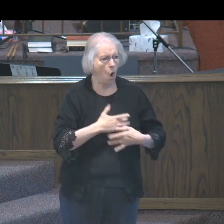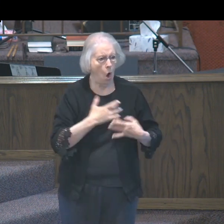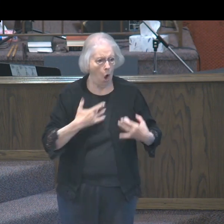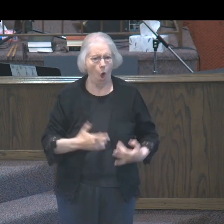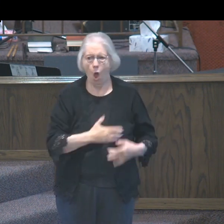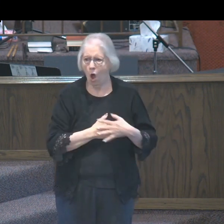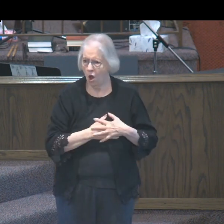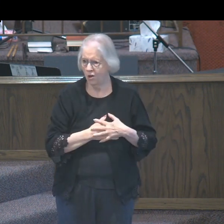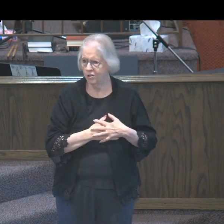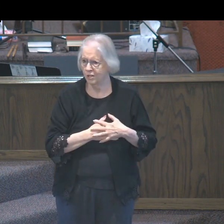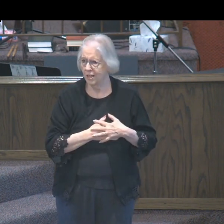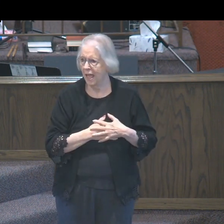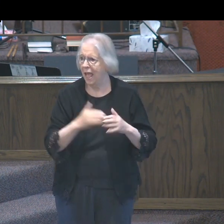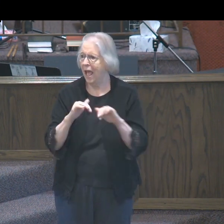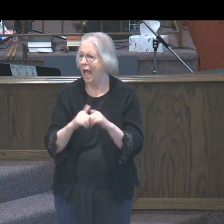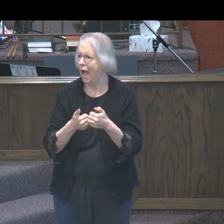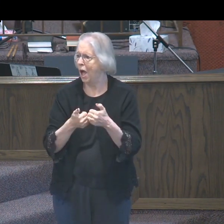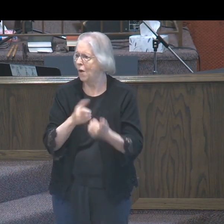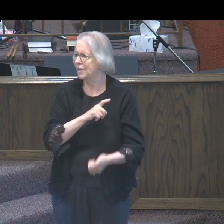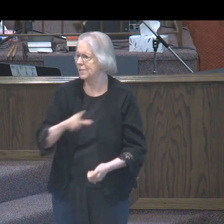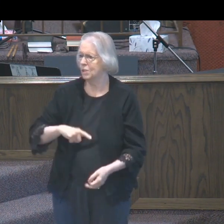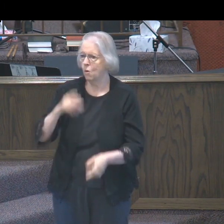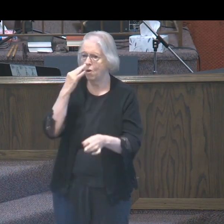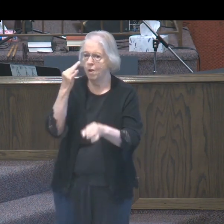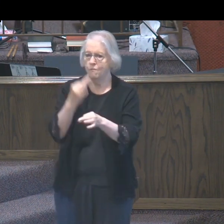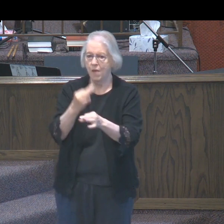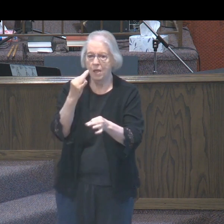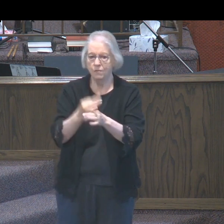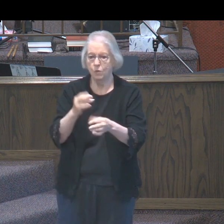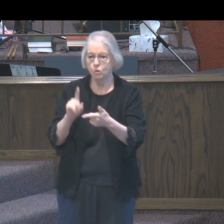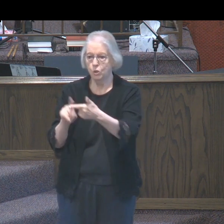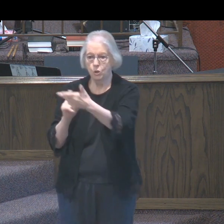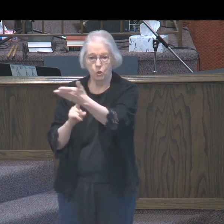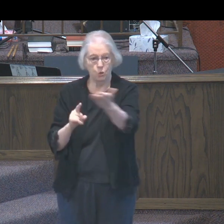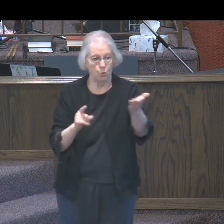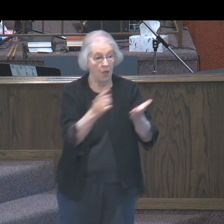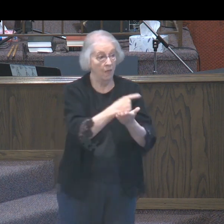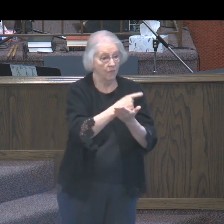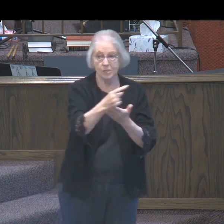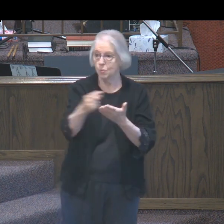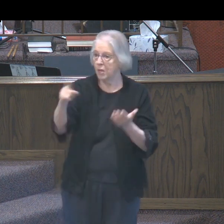How has the Lord been faithful to you this last week?